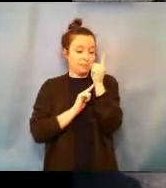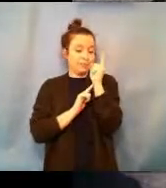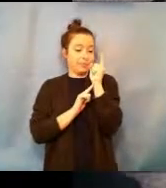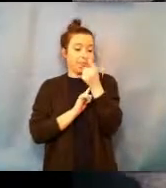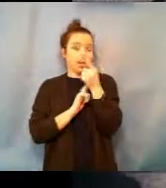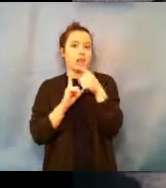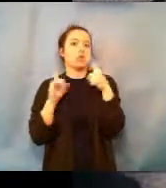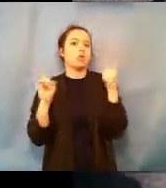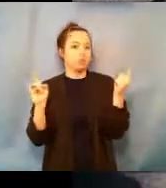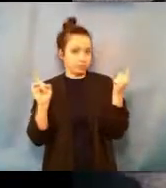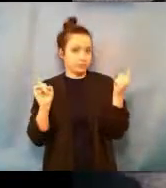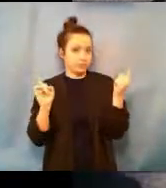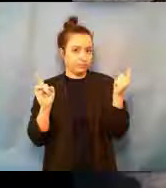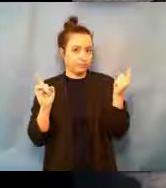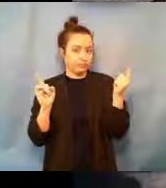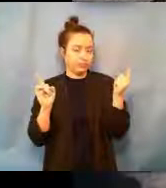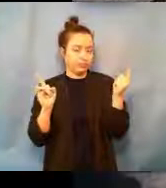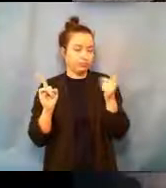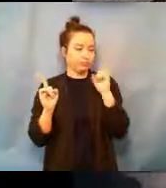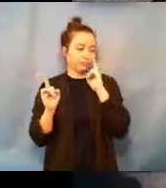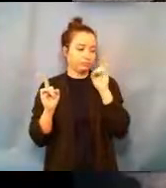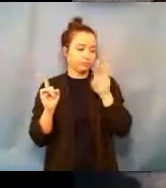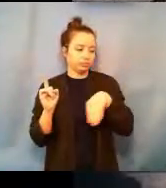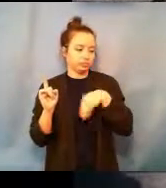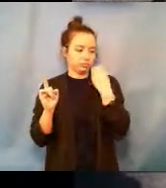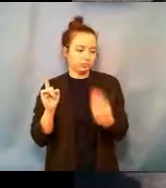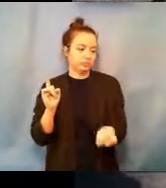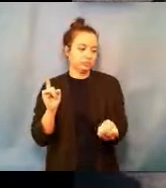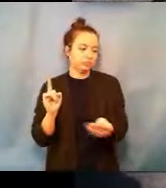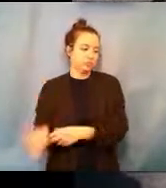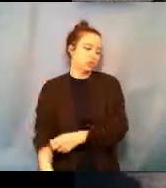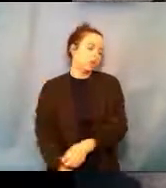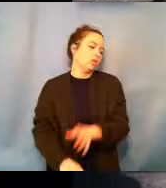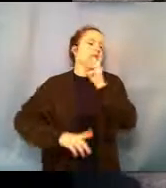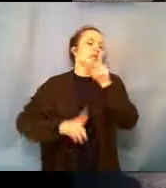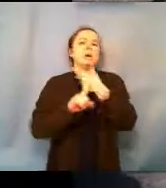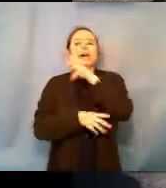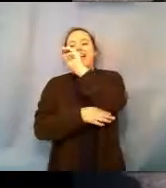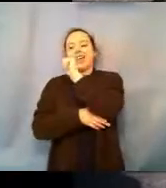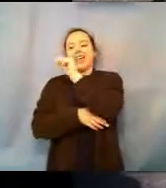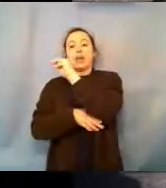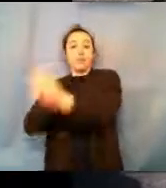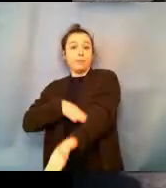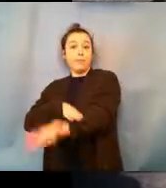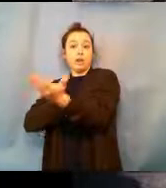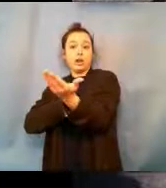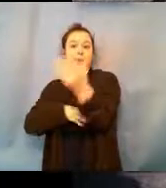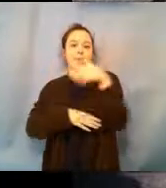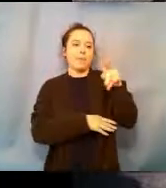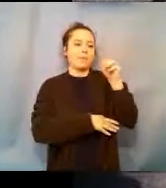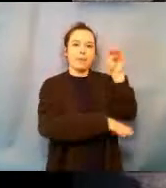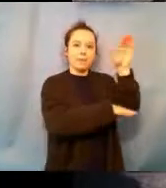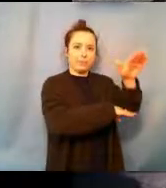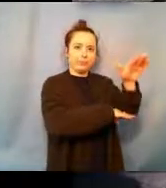minute hand is long. All right, let's look at the back together. We're going to talk about AM or